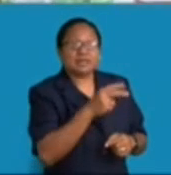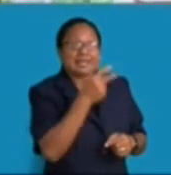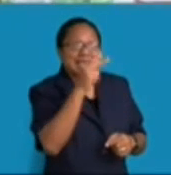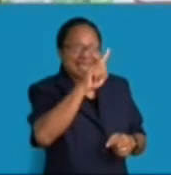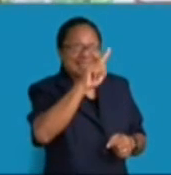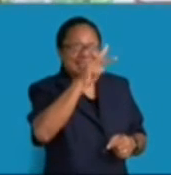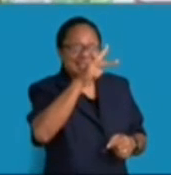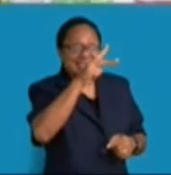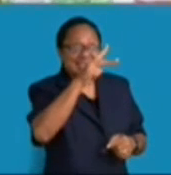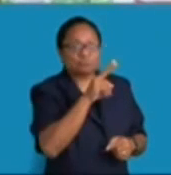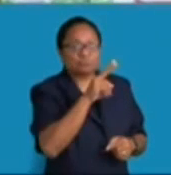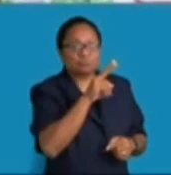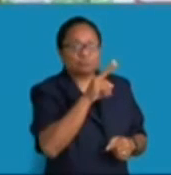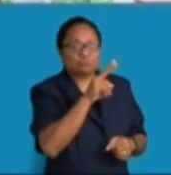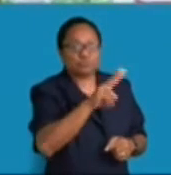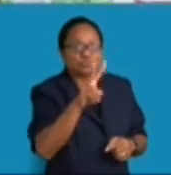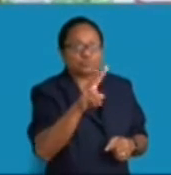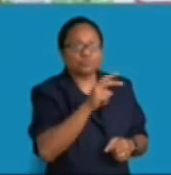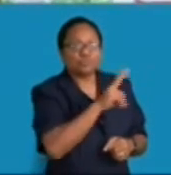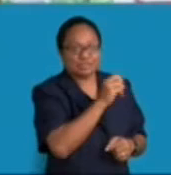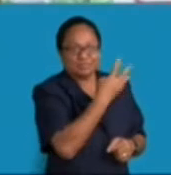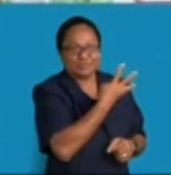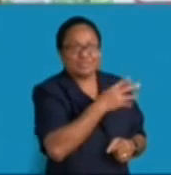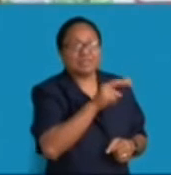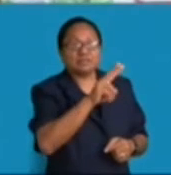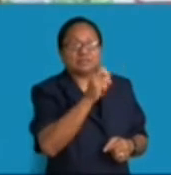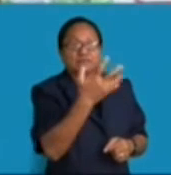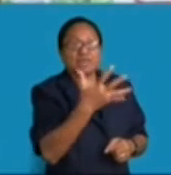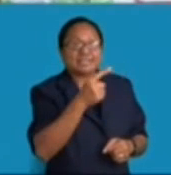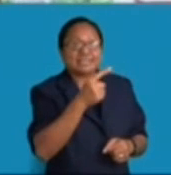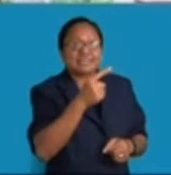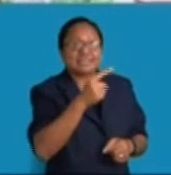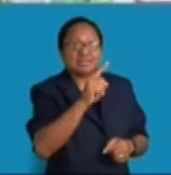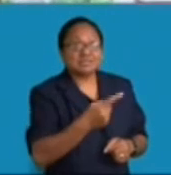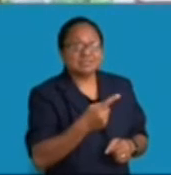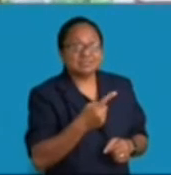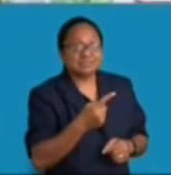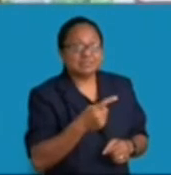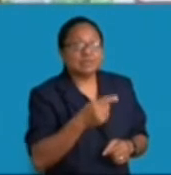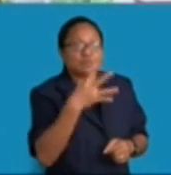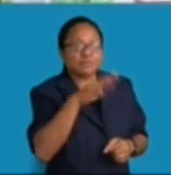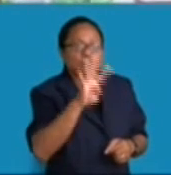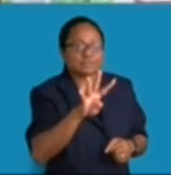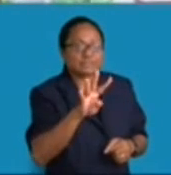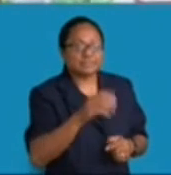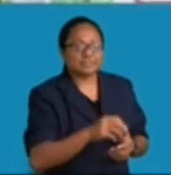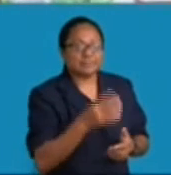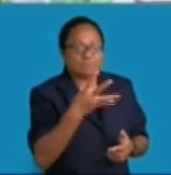8,622, 2015, 11,340, 2016,